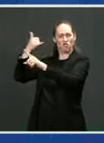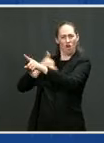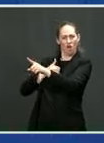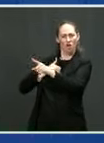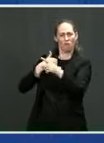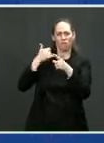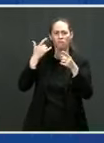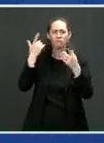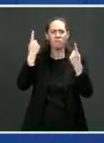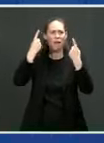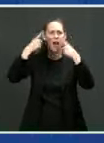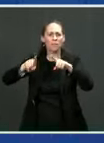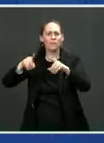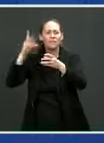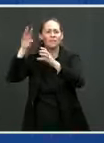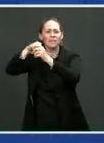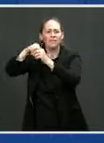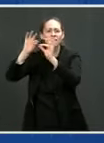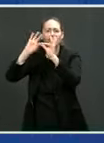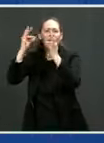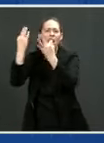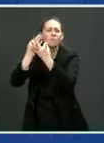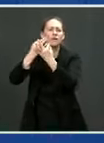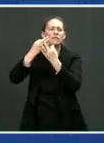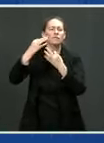sister in uniform.